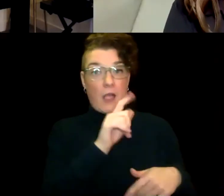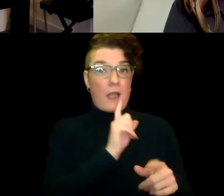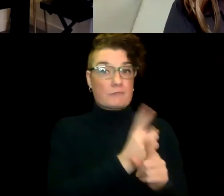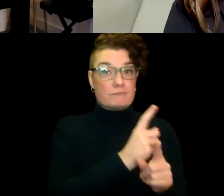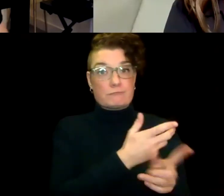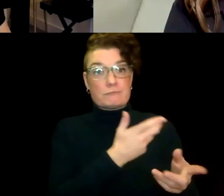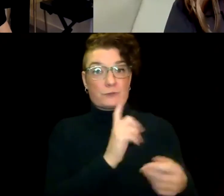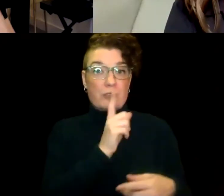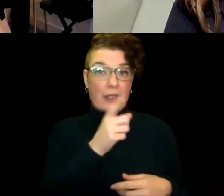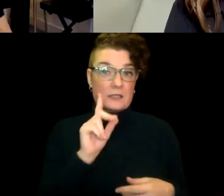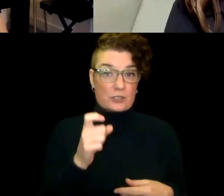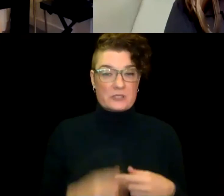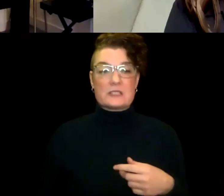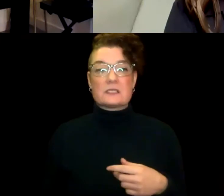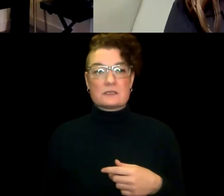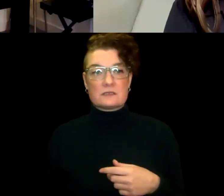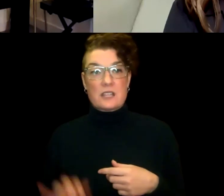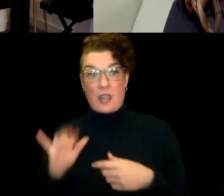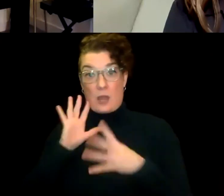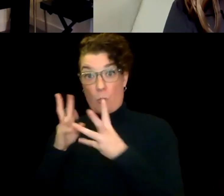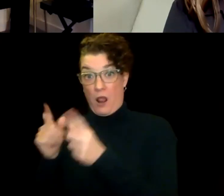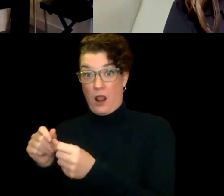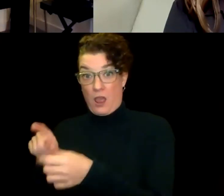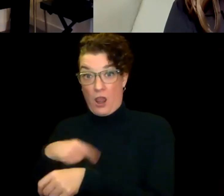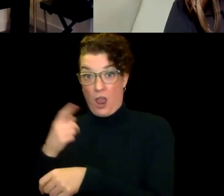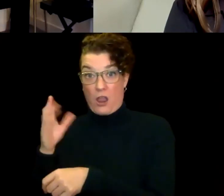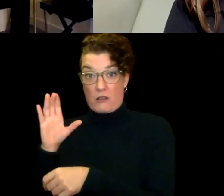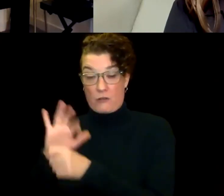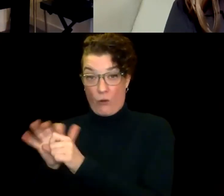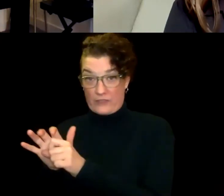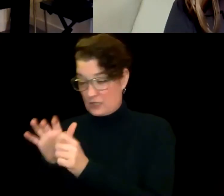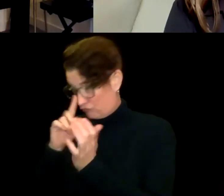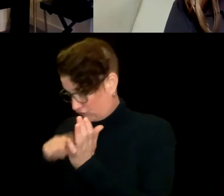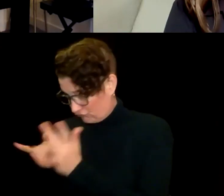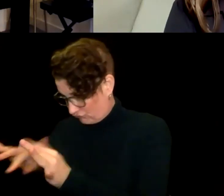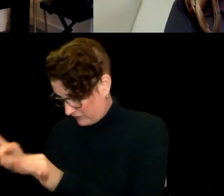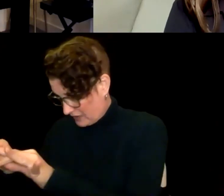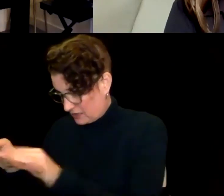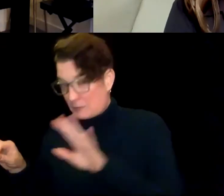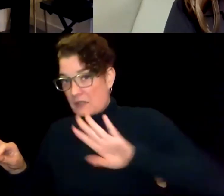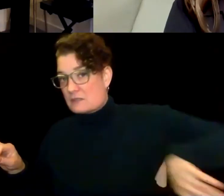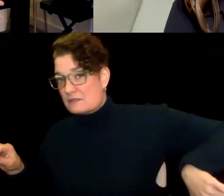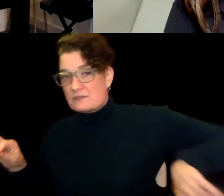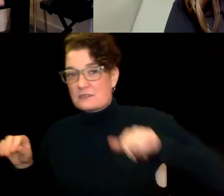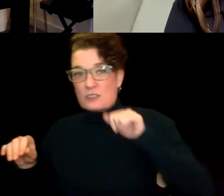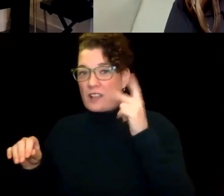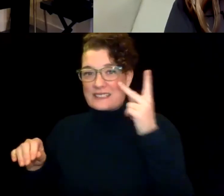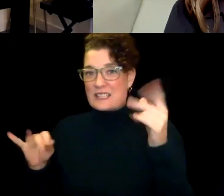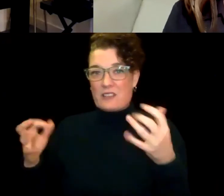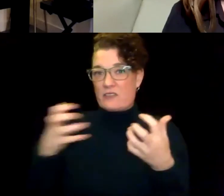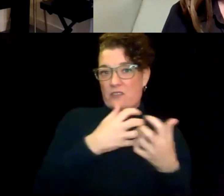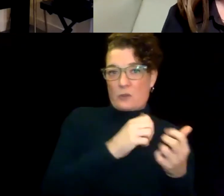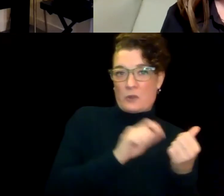it's this idea of like long COVID will be researched here, we'll find out all of these things, we won't do the work to see if they apply to these other